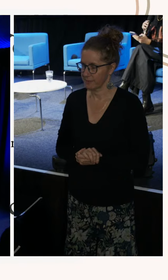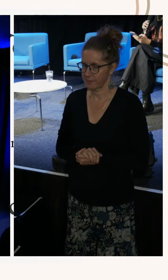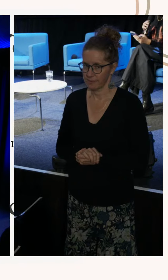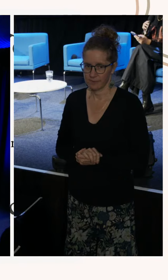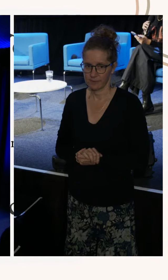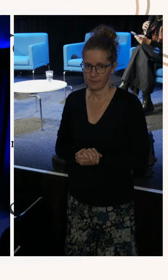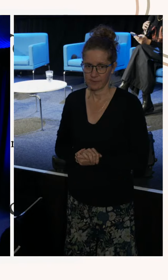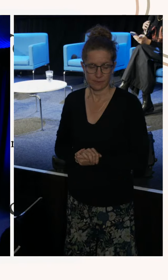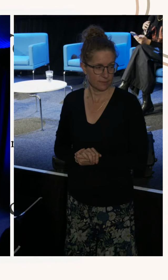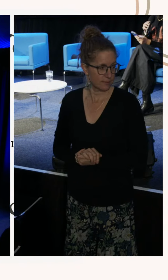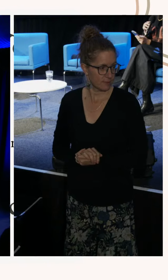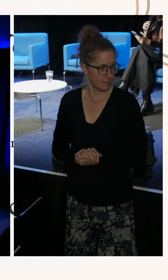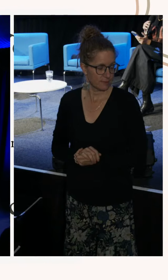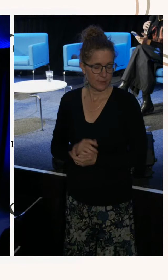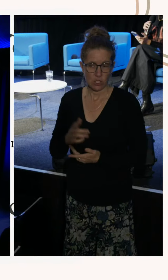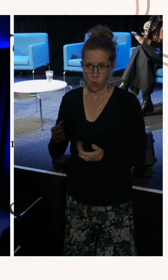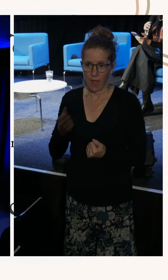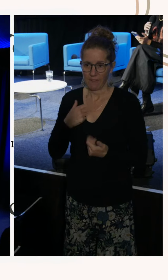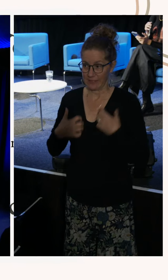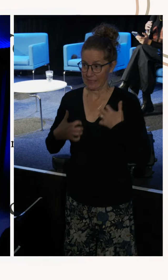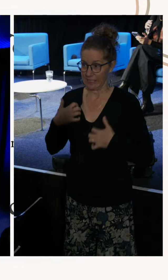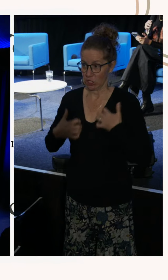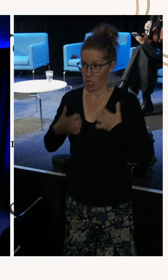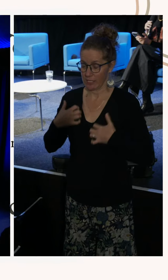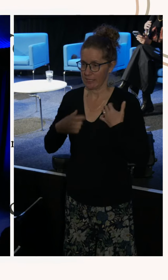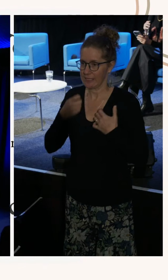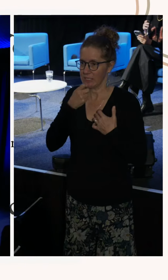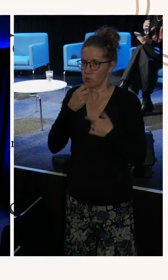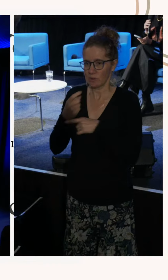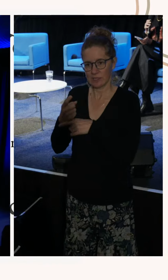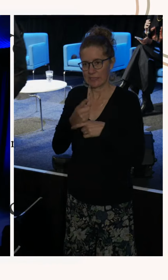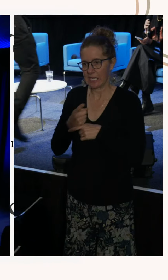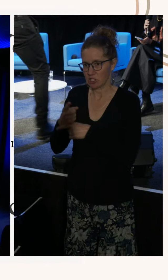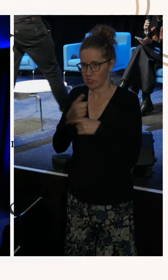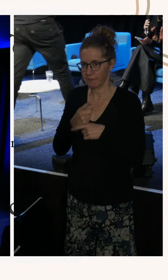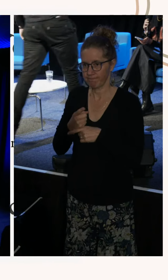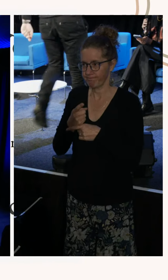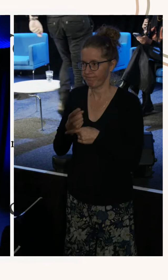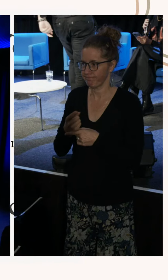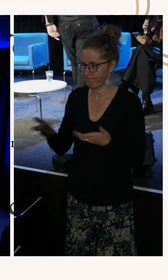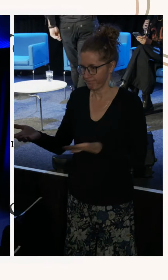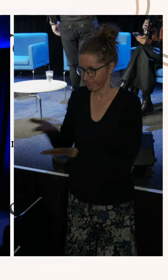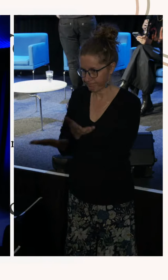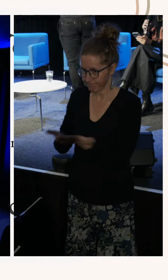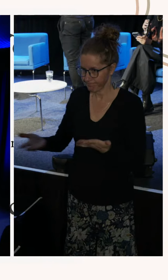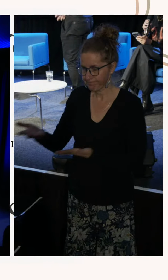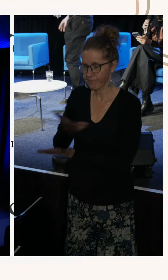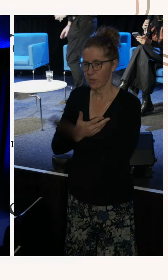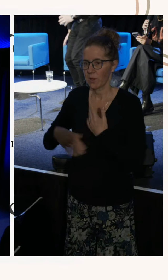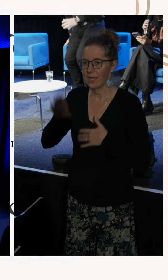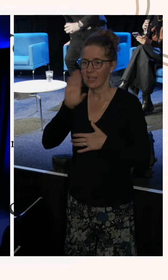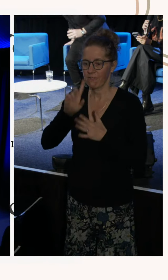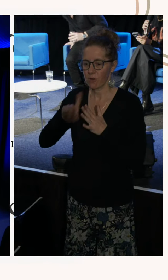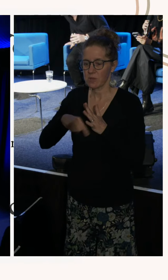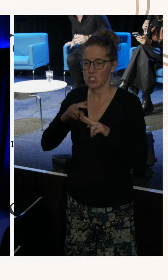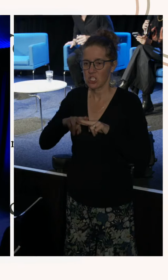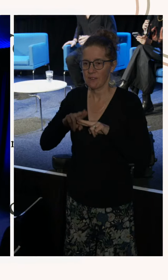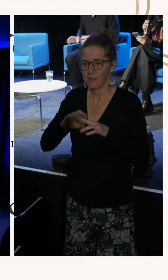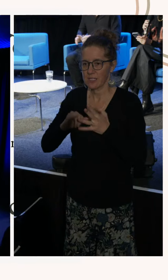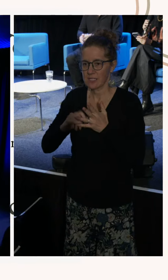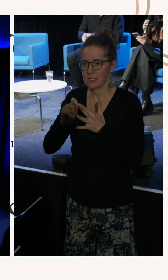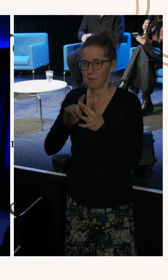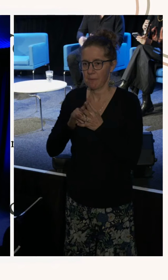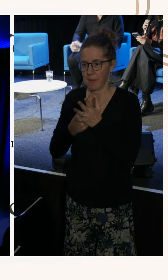So we have a pretty exciting little discussion. We're going to be hearing from Jeff Sparrow, who is a writer, editor